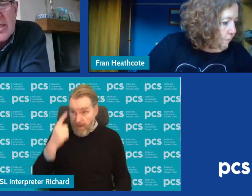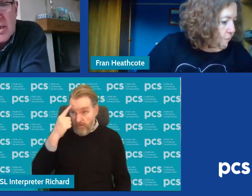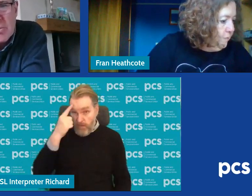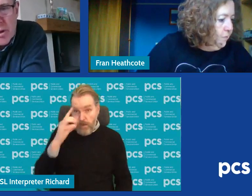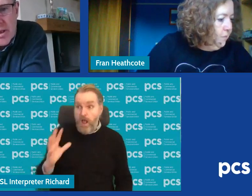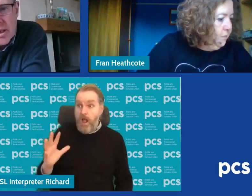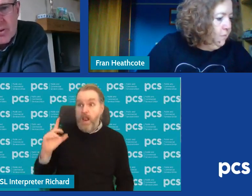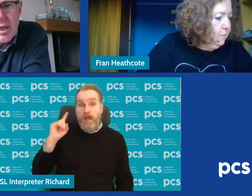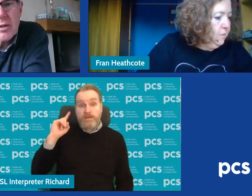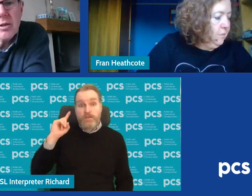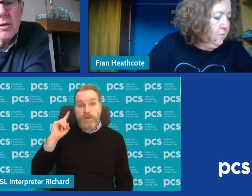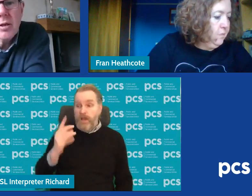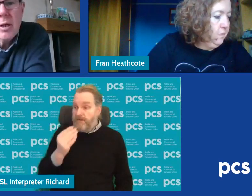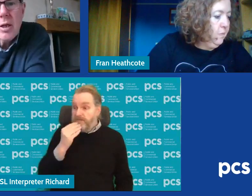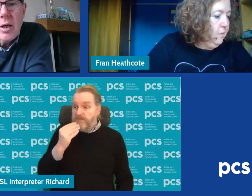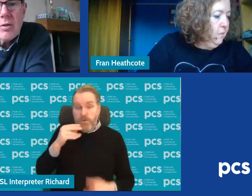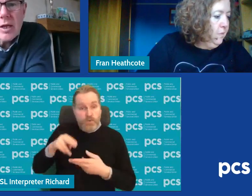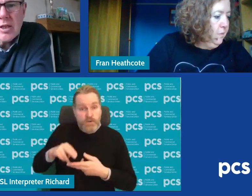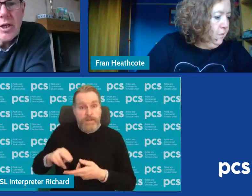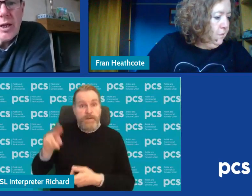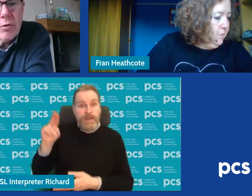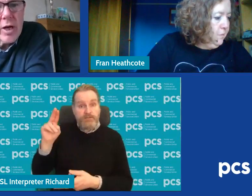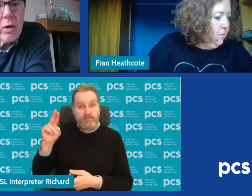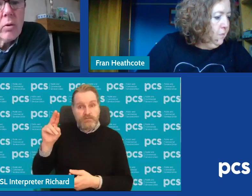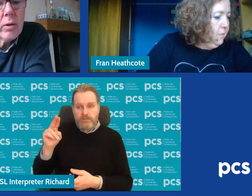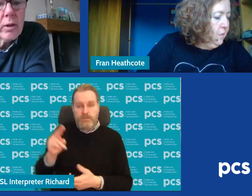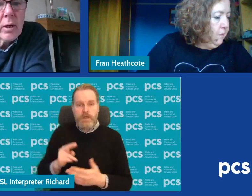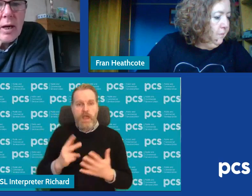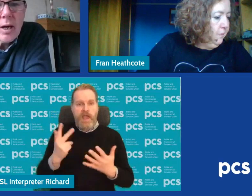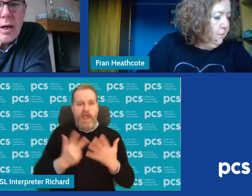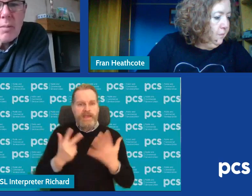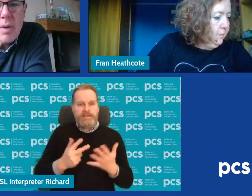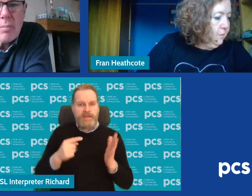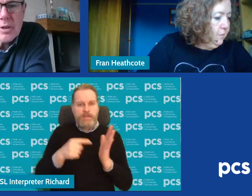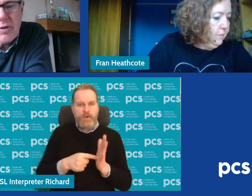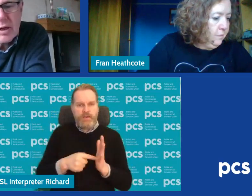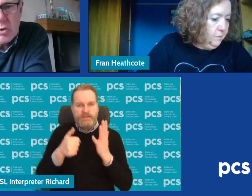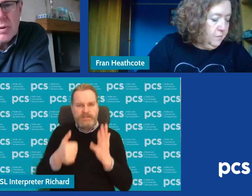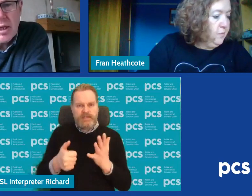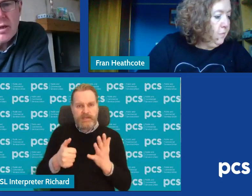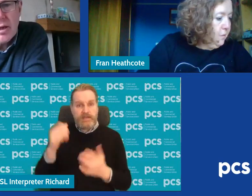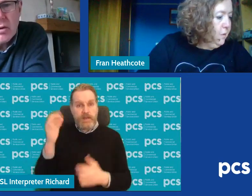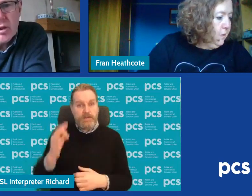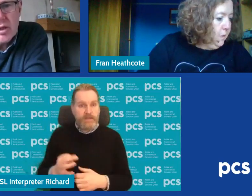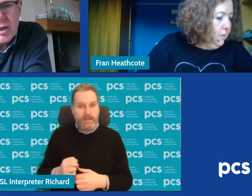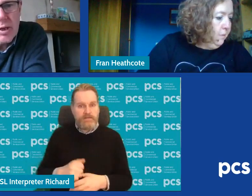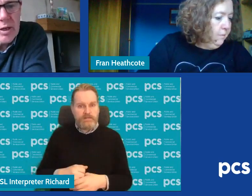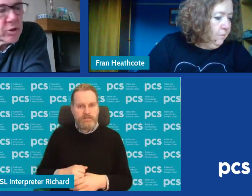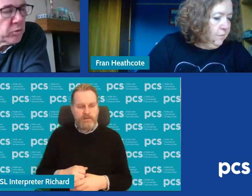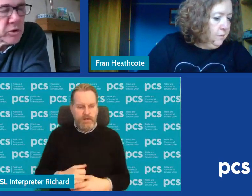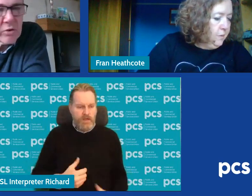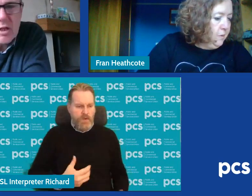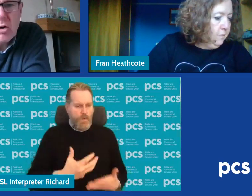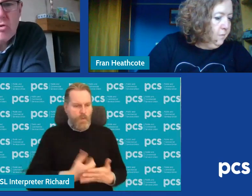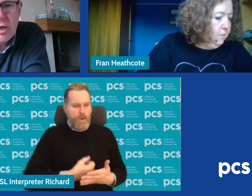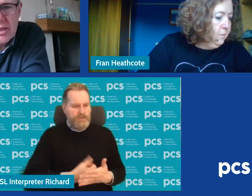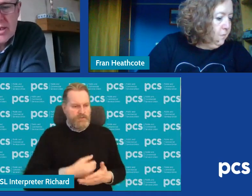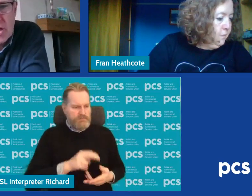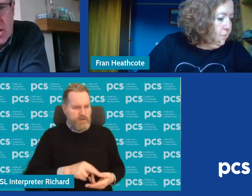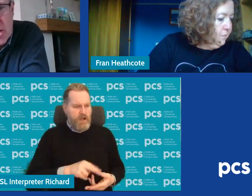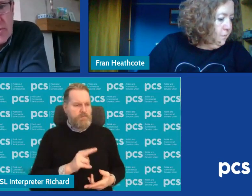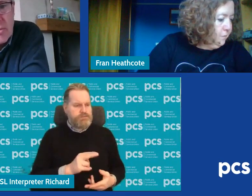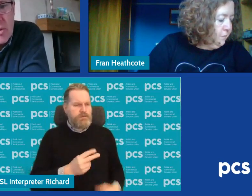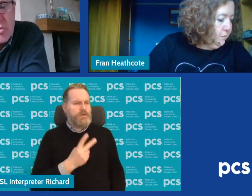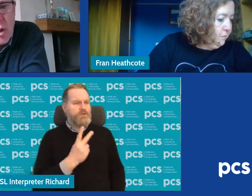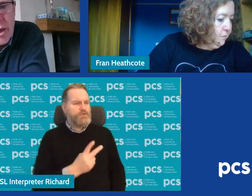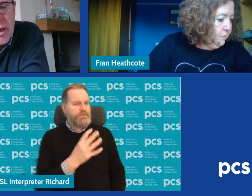was 18.6%. That's in the here and now, and members have had 2% in order to deal with that. So there's a crisis in